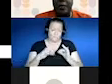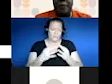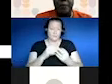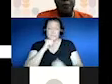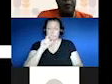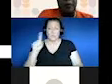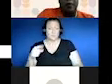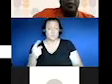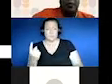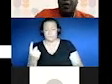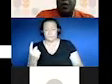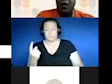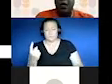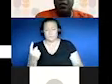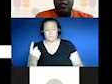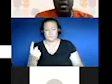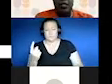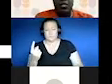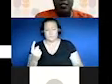just